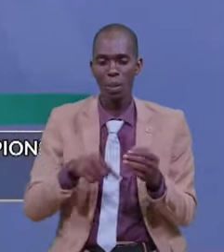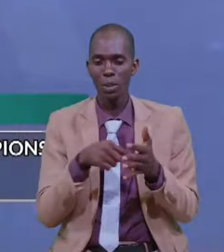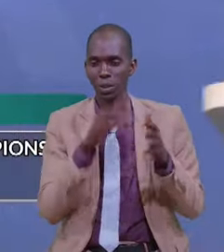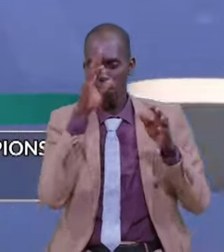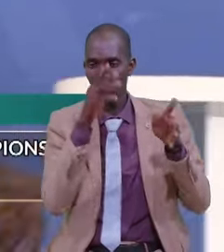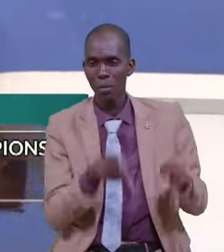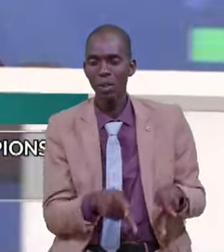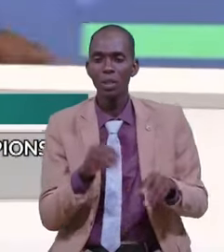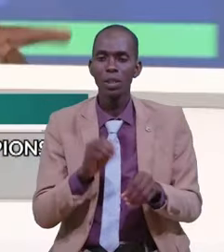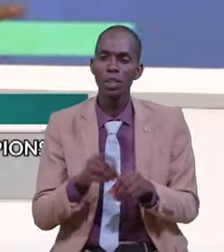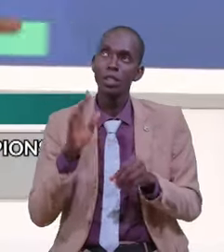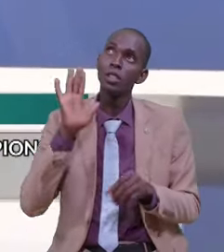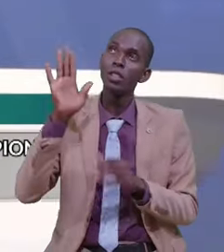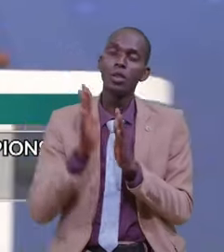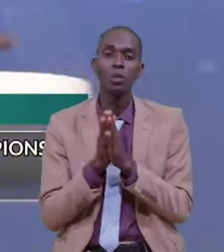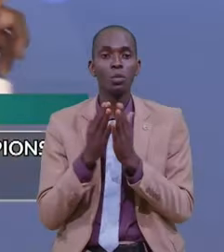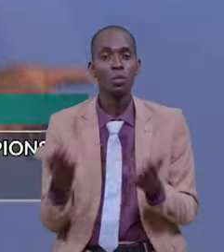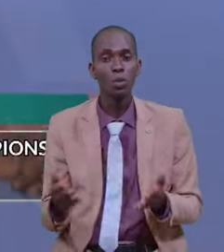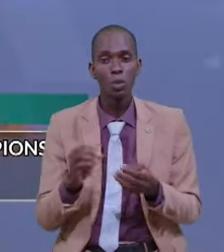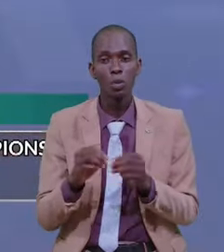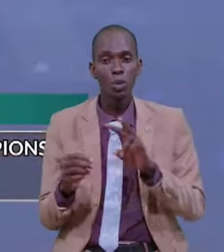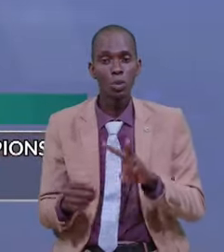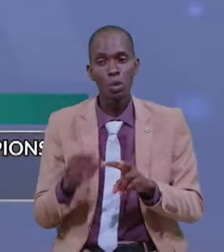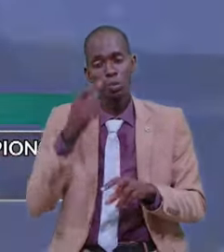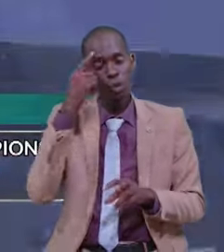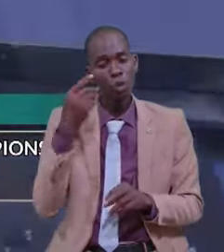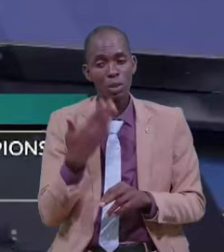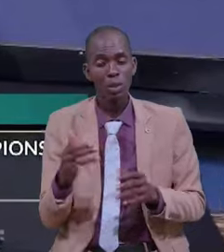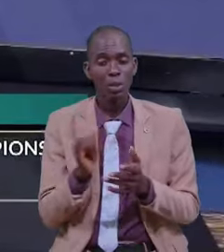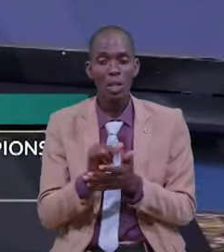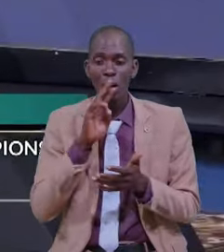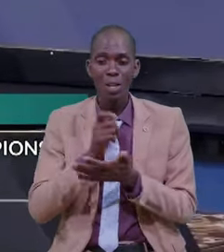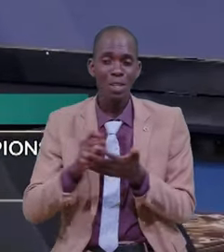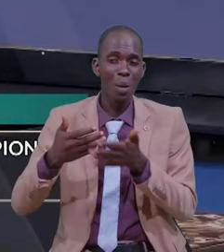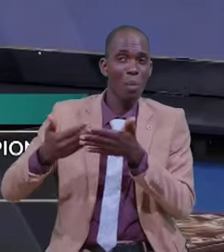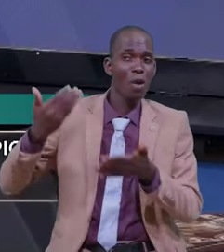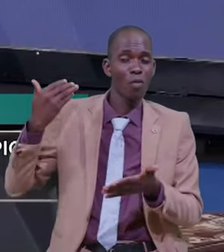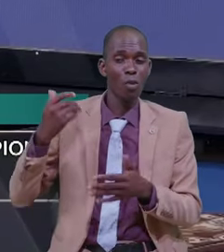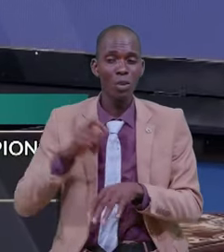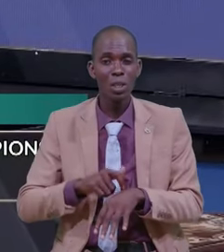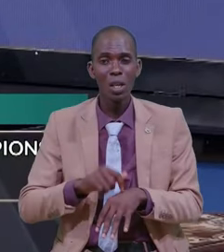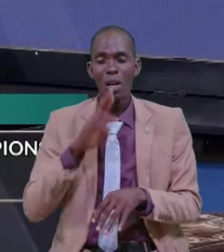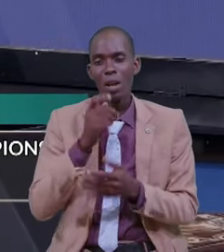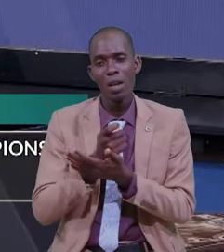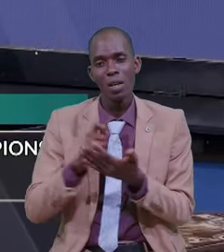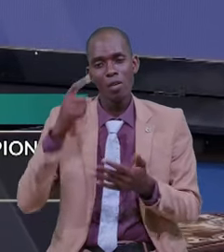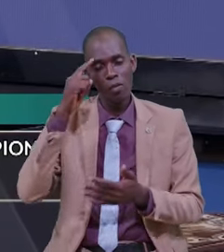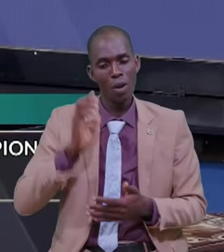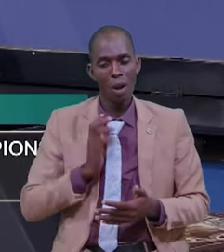Number two, because all the things that were written aforetime were written for our